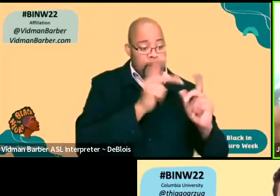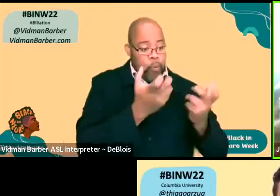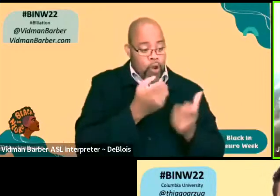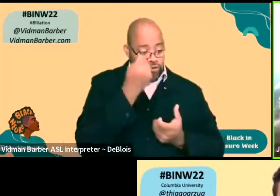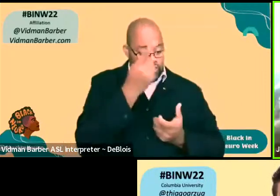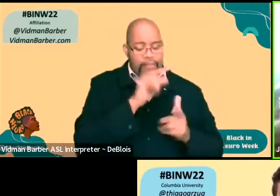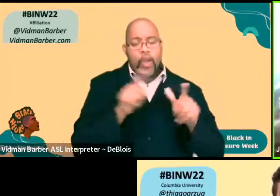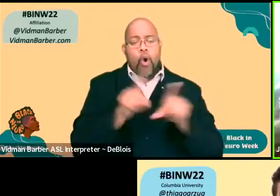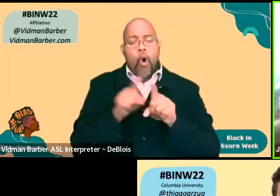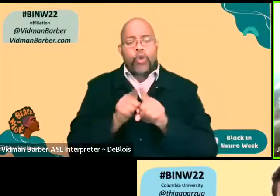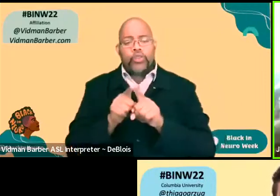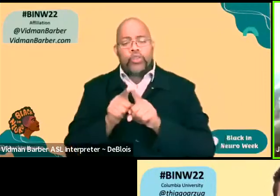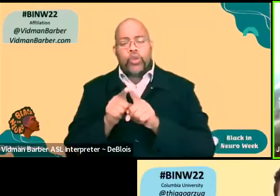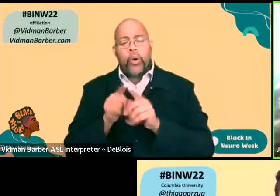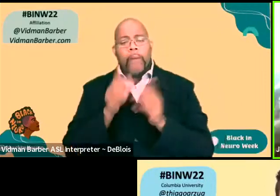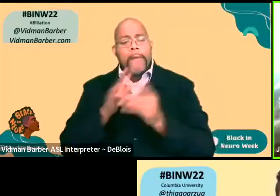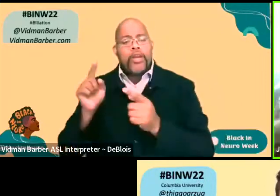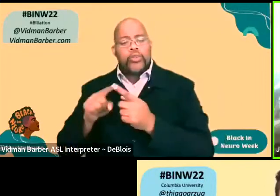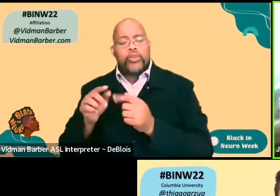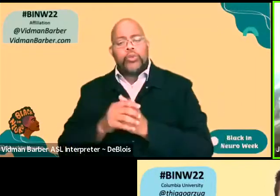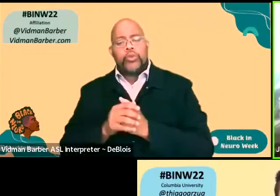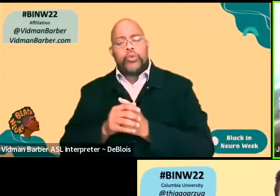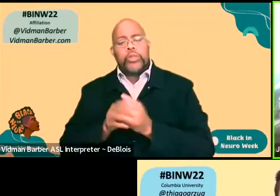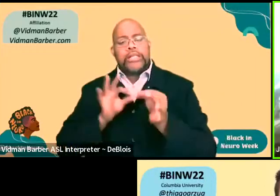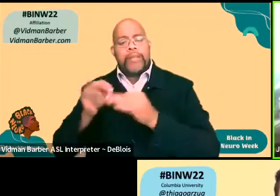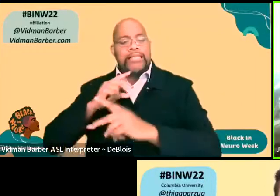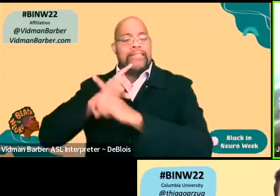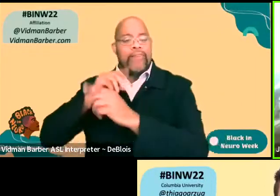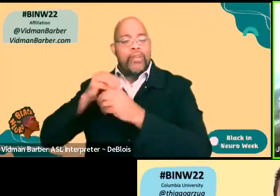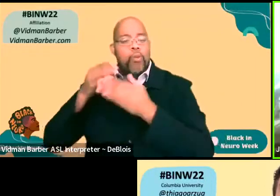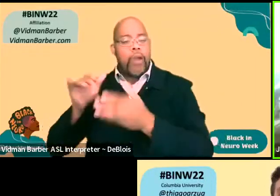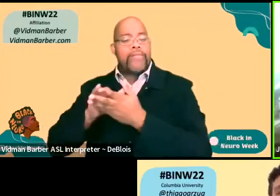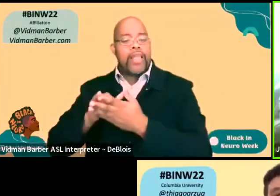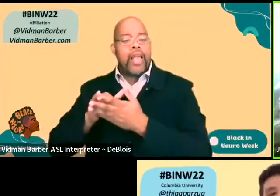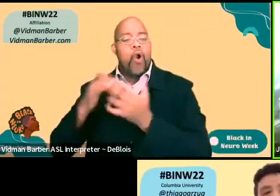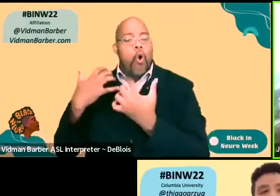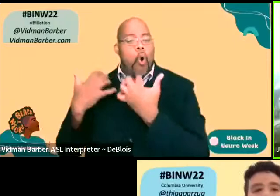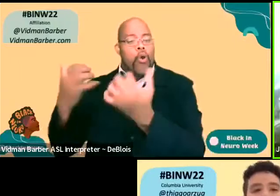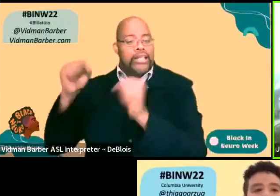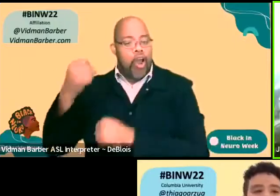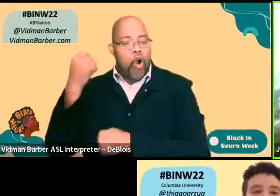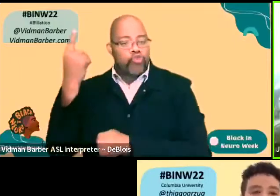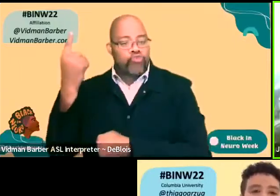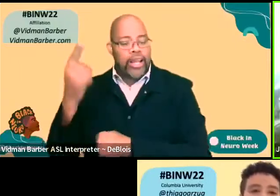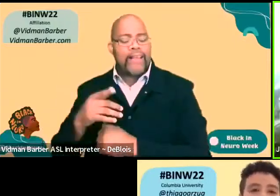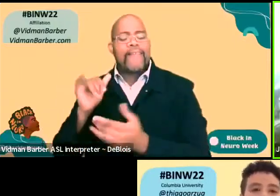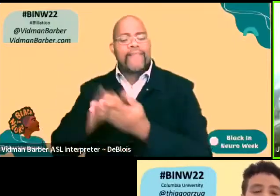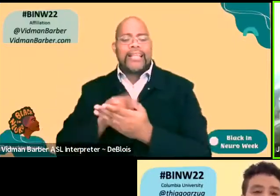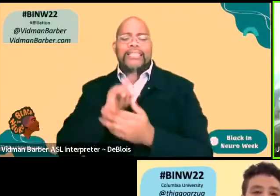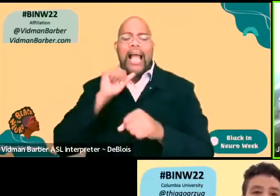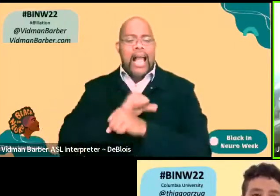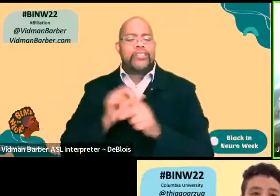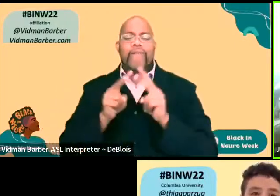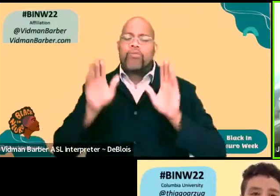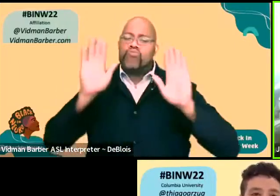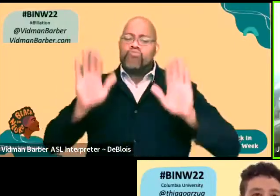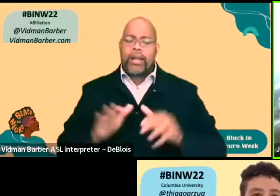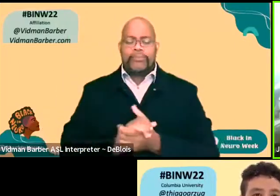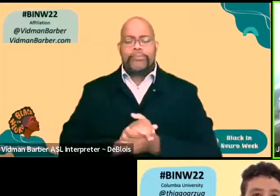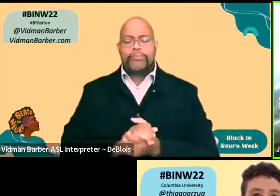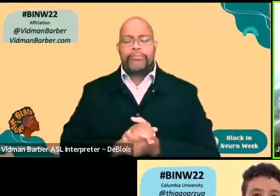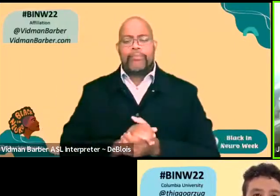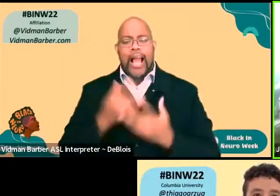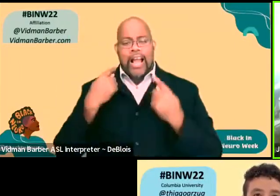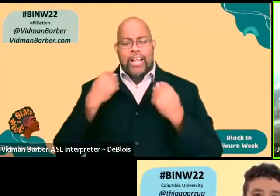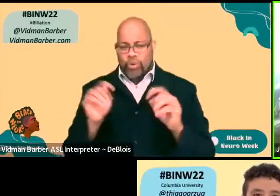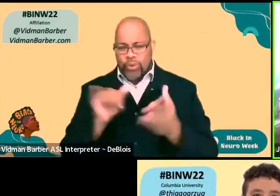understand, and then be also prepared to defend it in a way that the lay audiences will understand is actually really great. And I mean, I